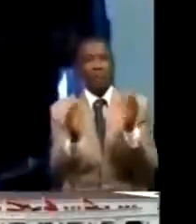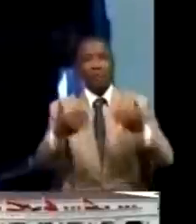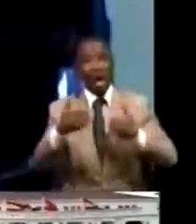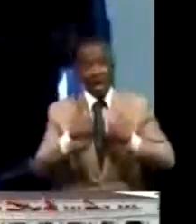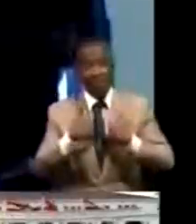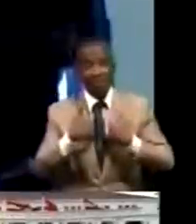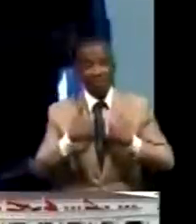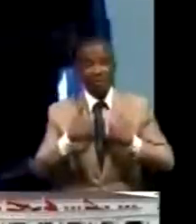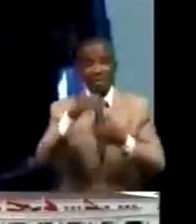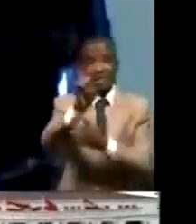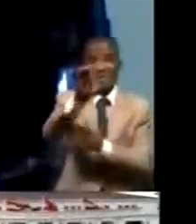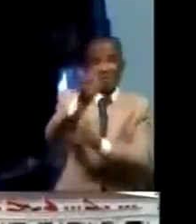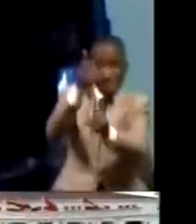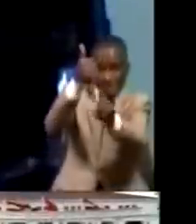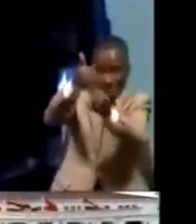the commissioner herself,